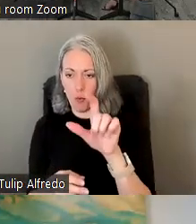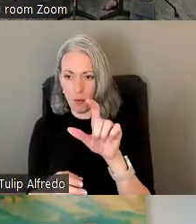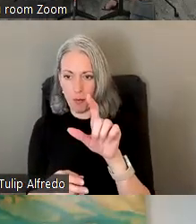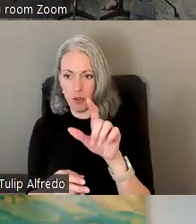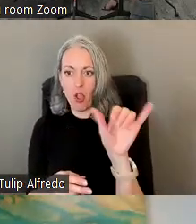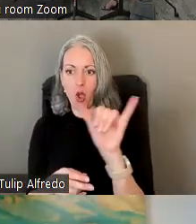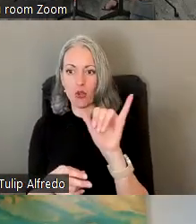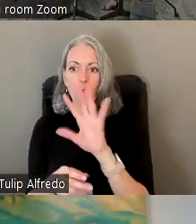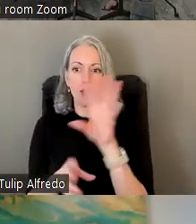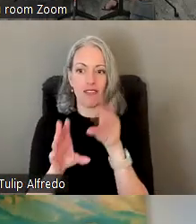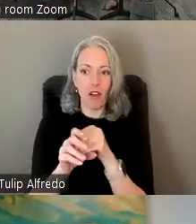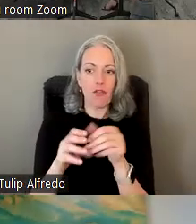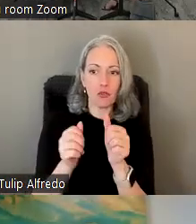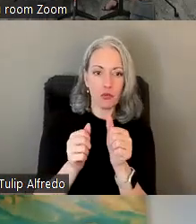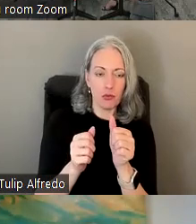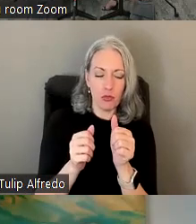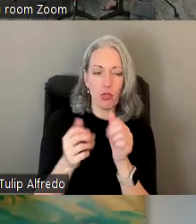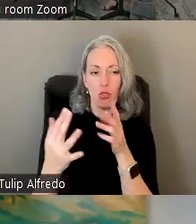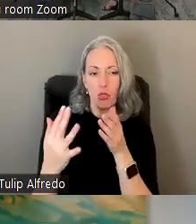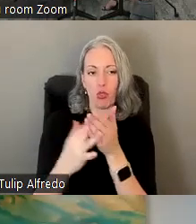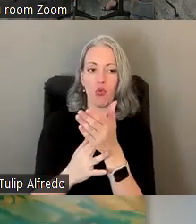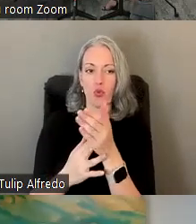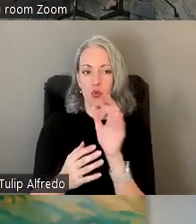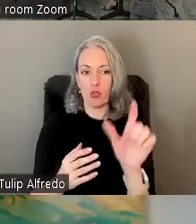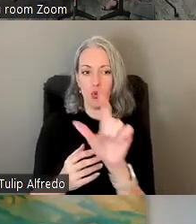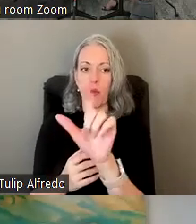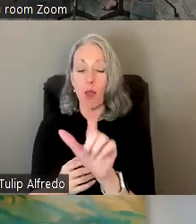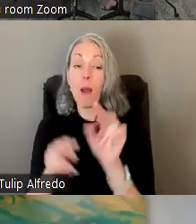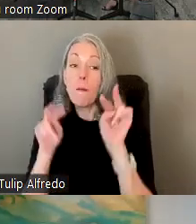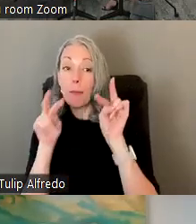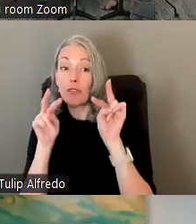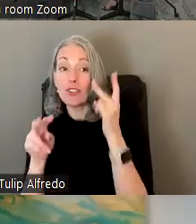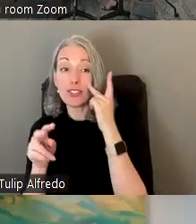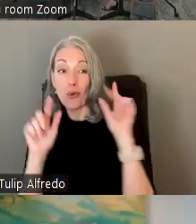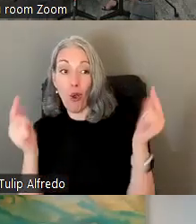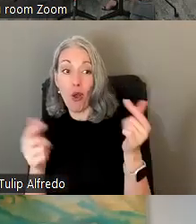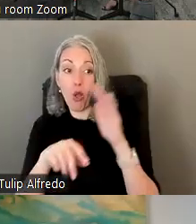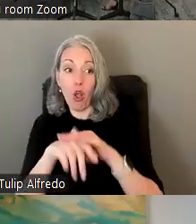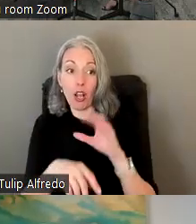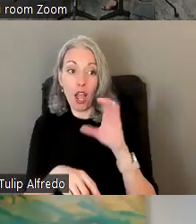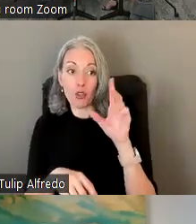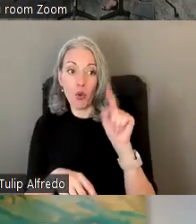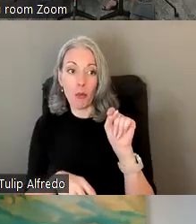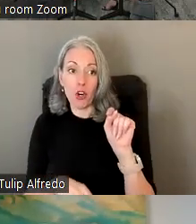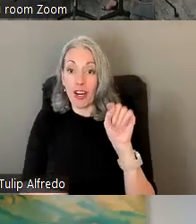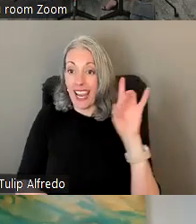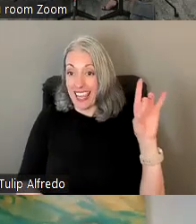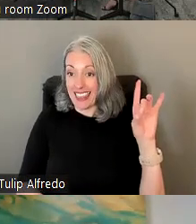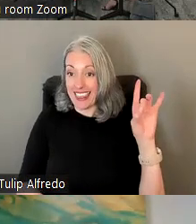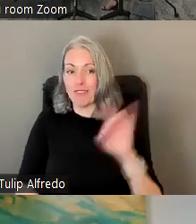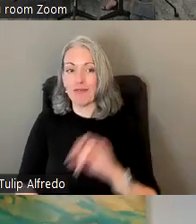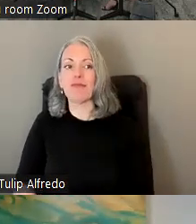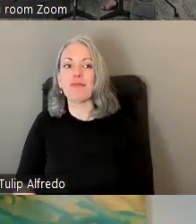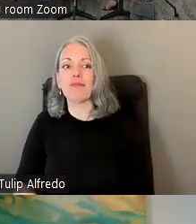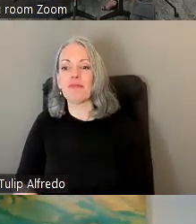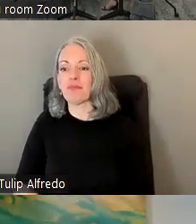also participate by Zoom, but we'll look forward to seeing as many of you as possible on October 8th. And Okay. Catherine, I think you and